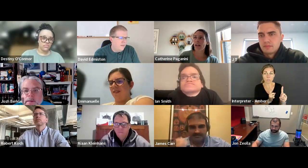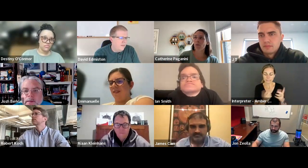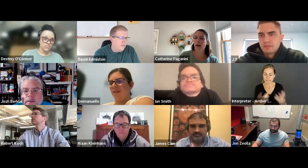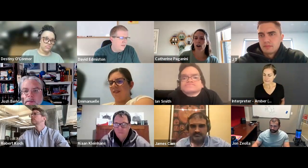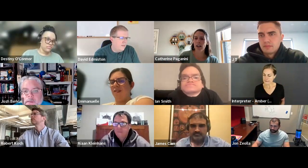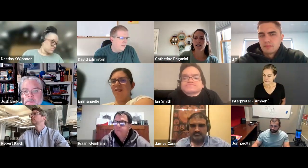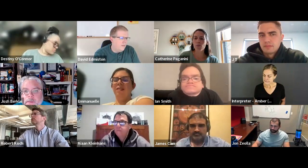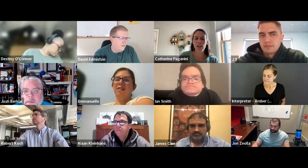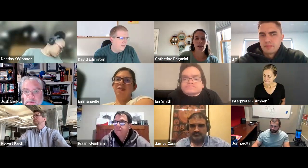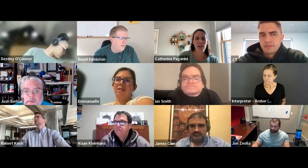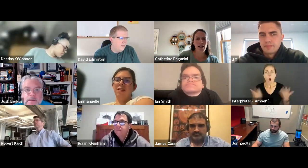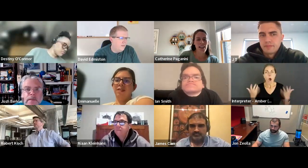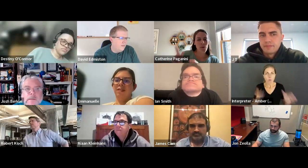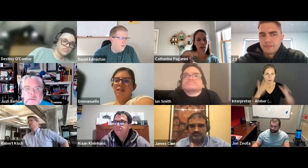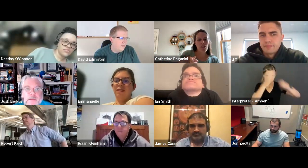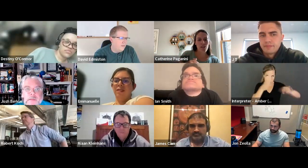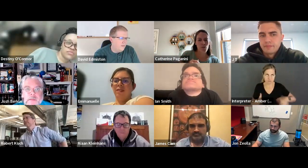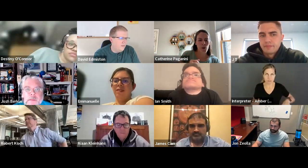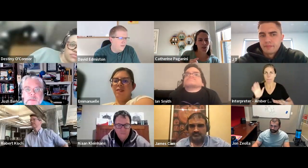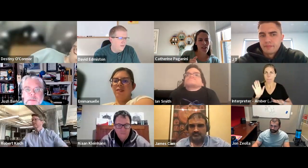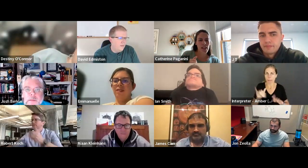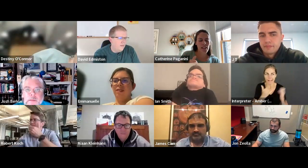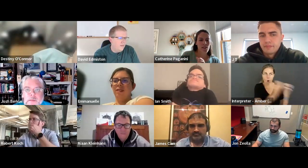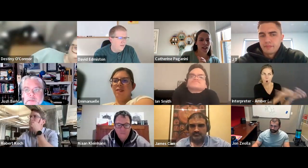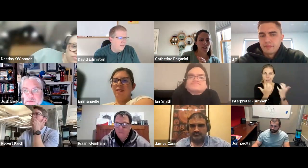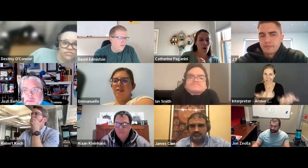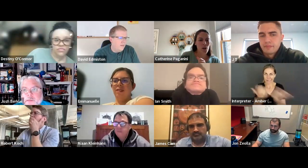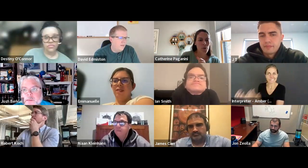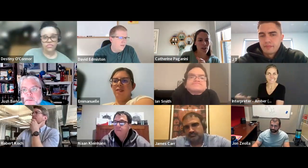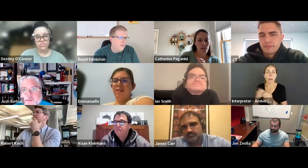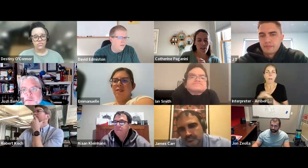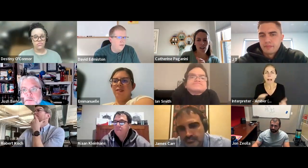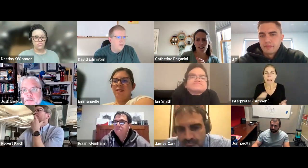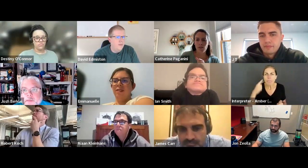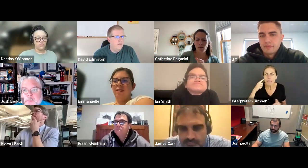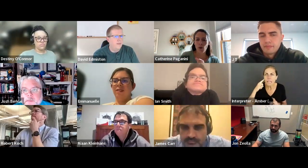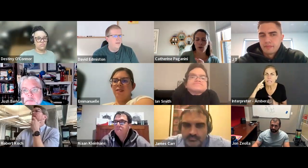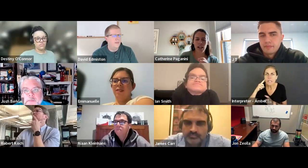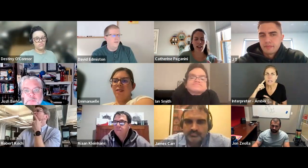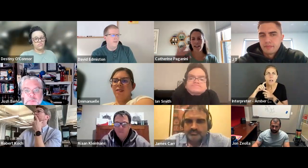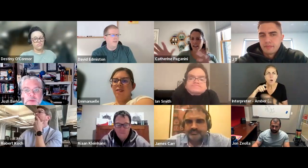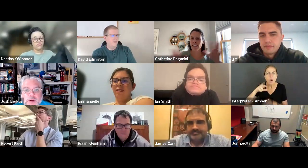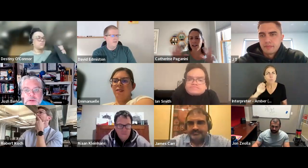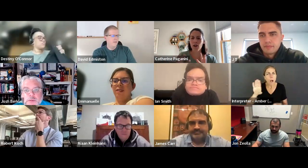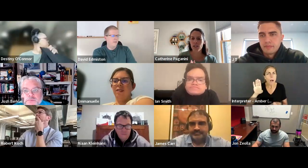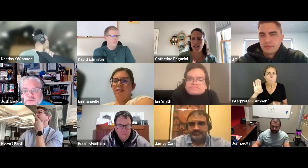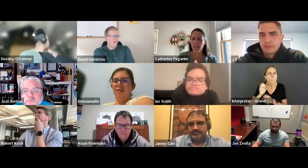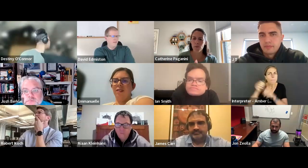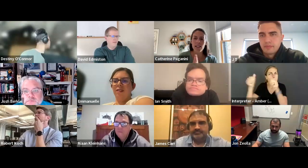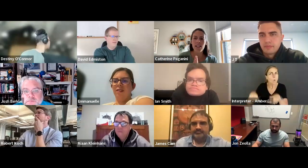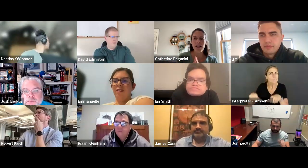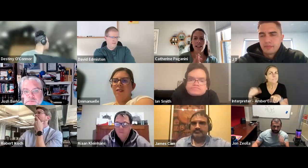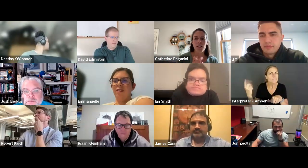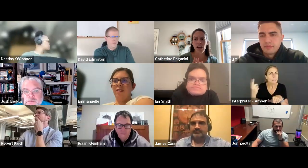broken down by audience, but I think based on a post that Rob wrote, and I don't know, I was like